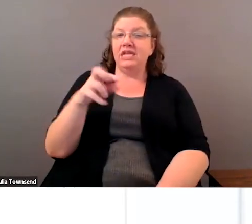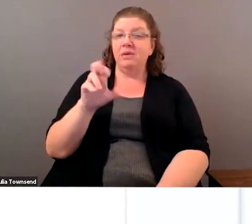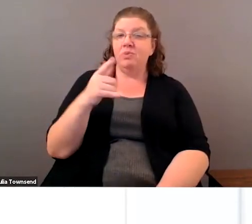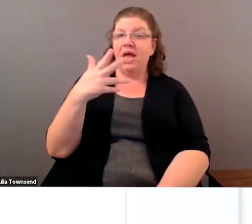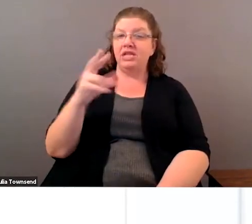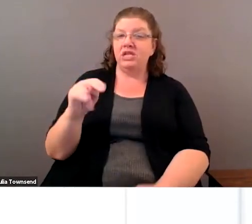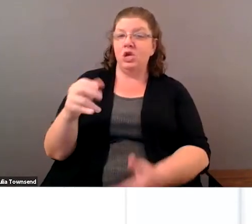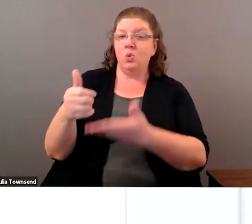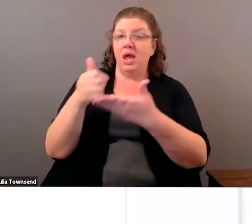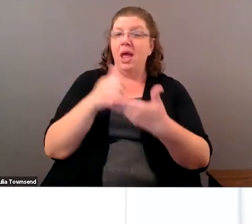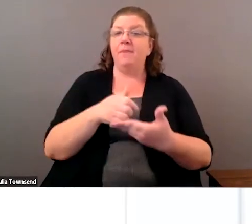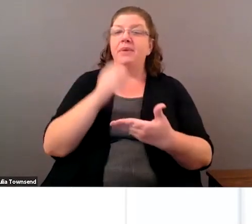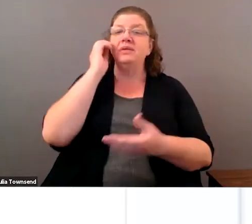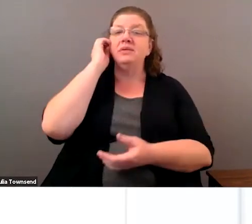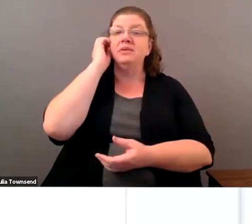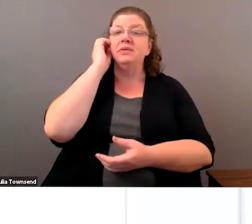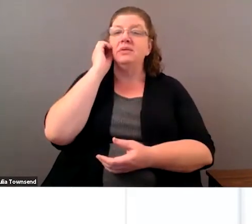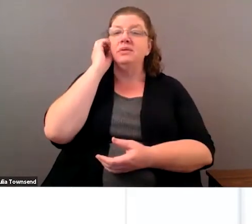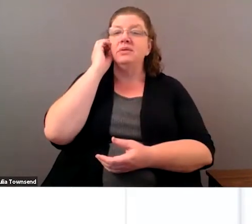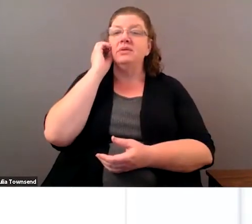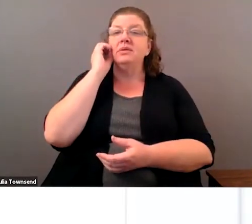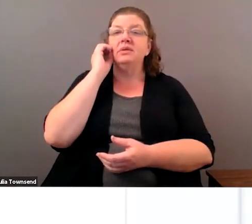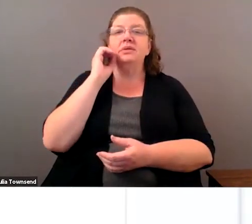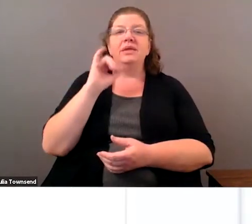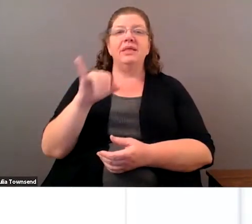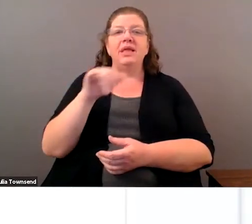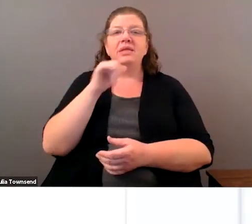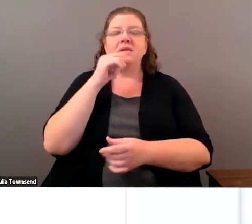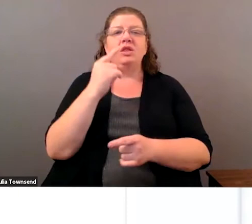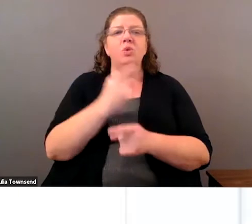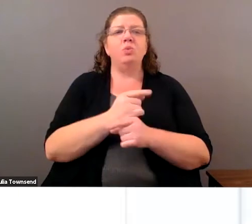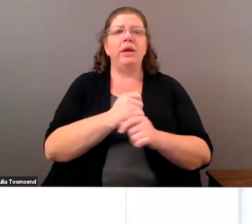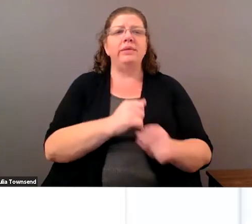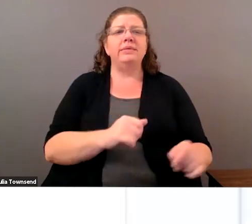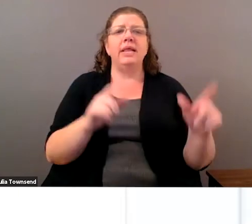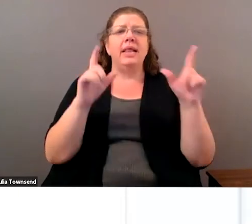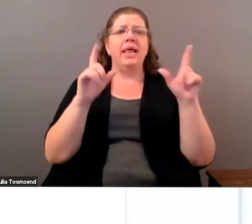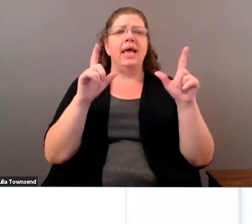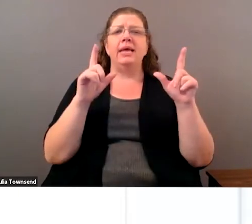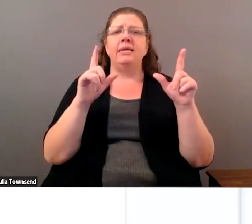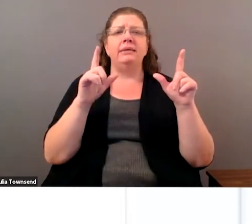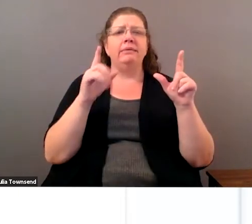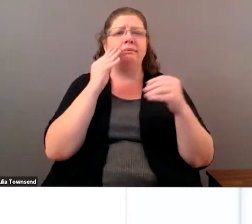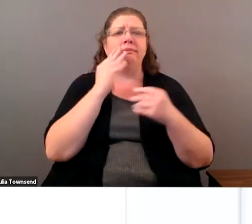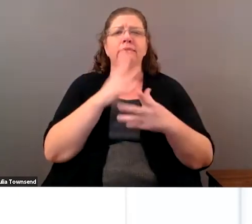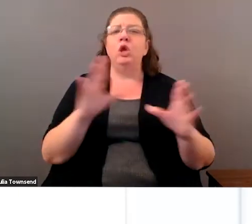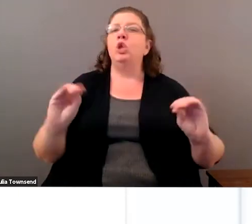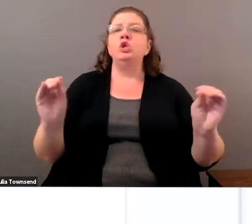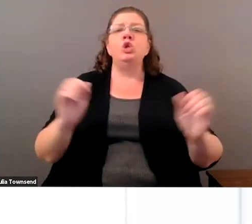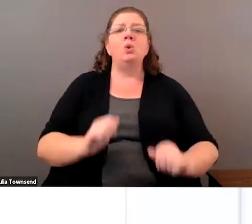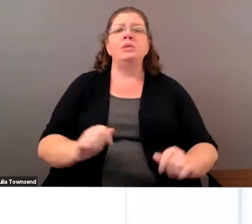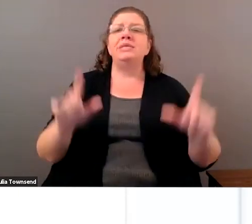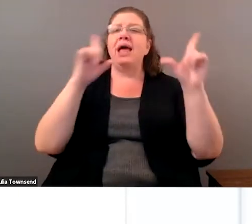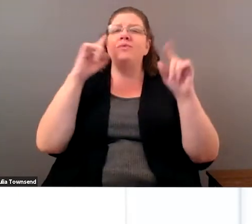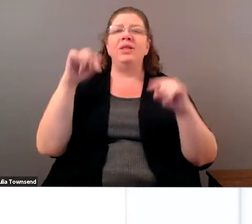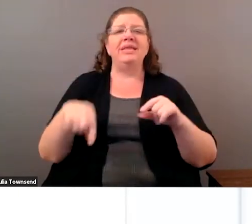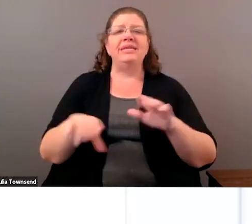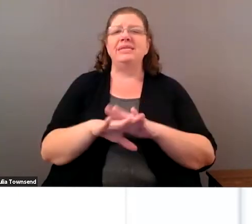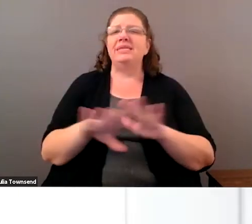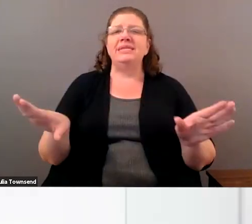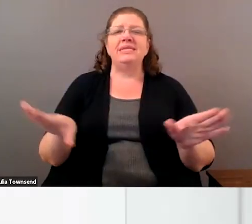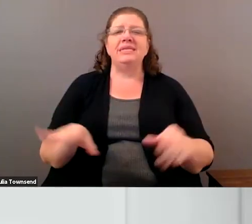presentation. But every year, that's not the right slide. Just so people know. There's no slide for this. I know that's a